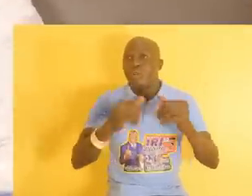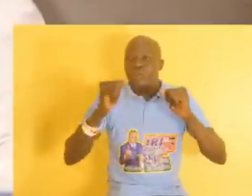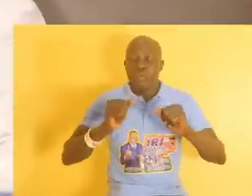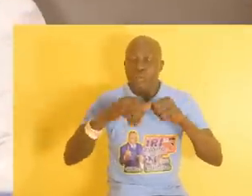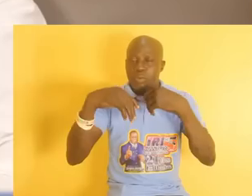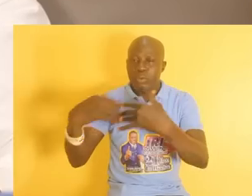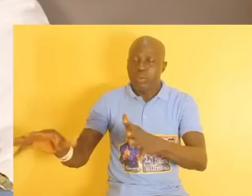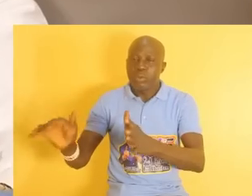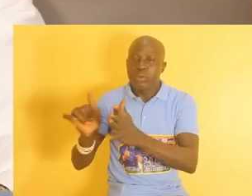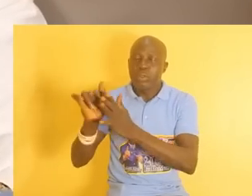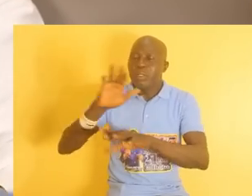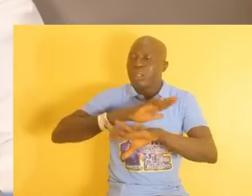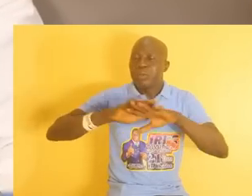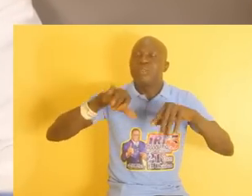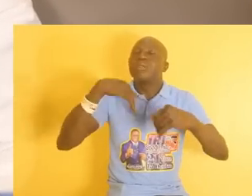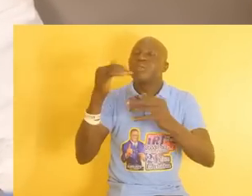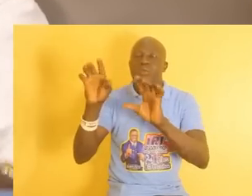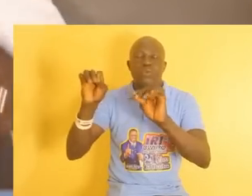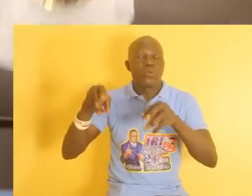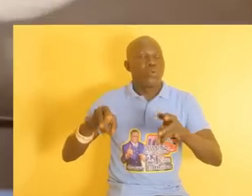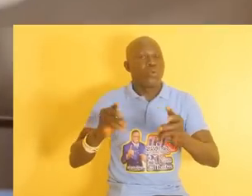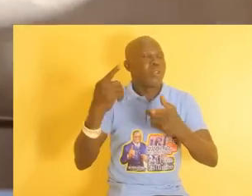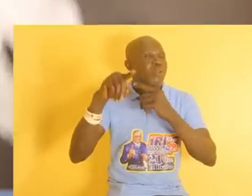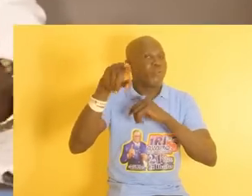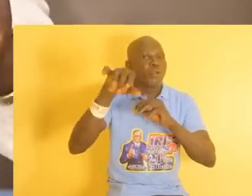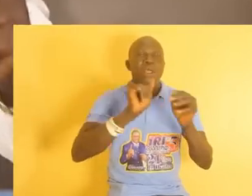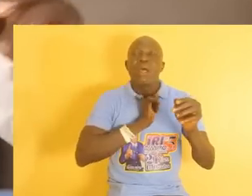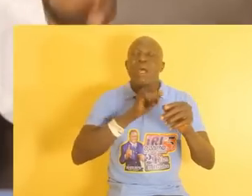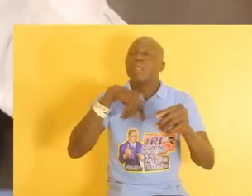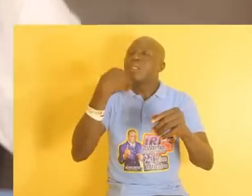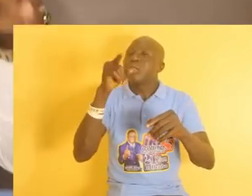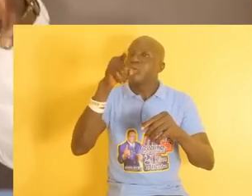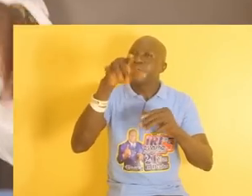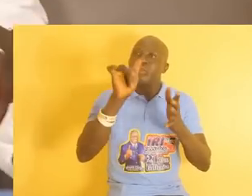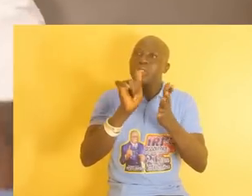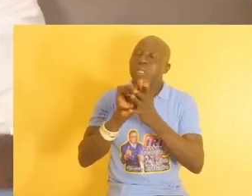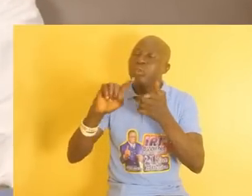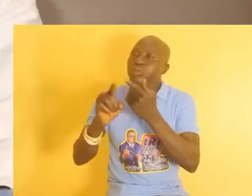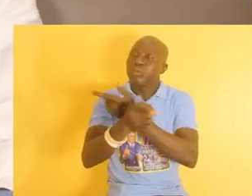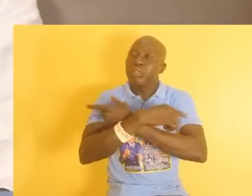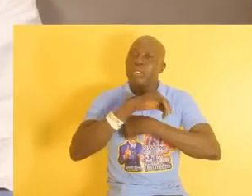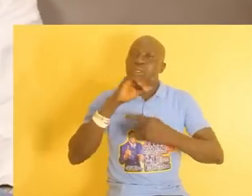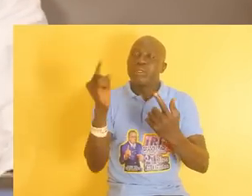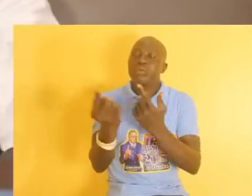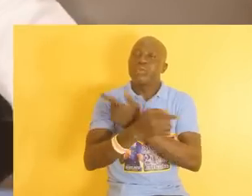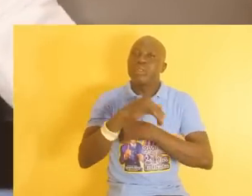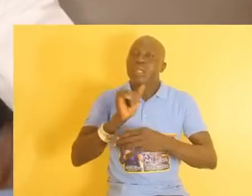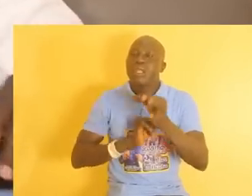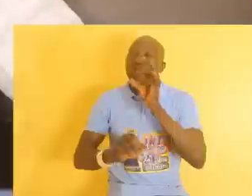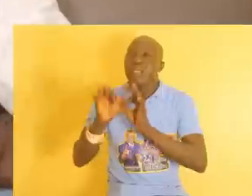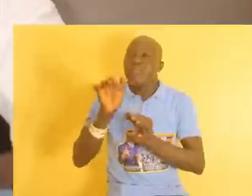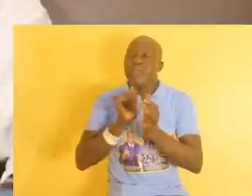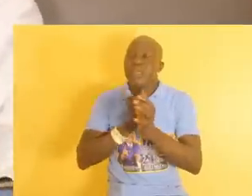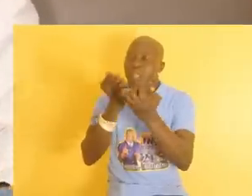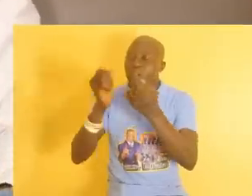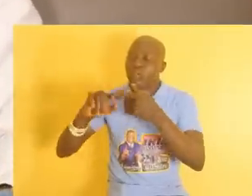is moved, that they said there is no way for you. For I declare to you that exactly